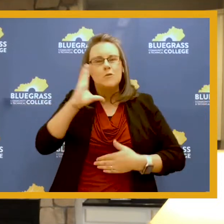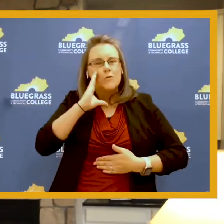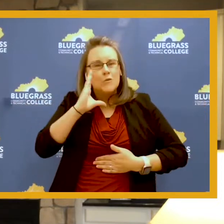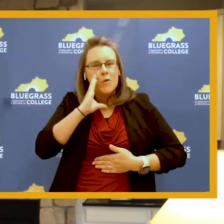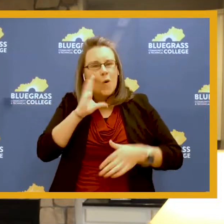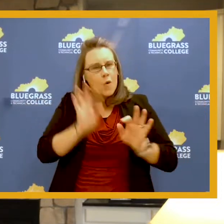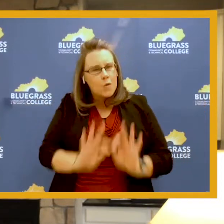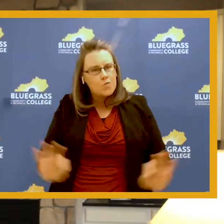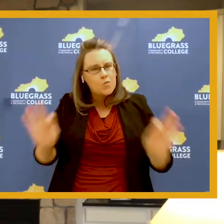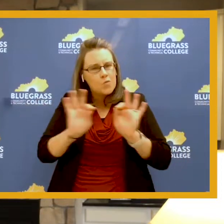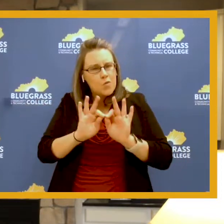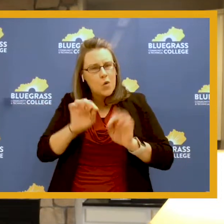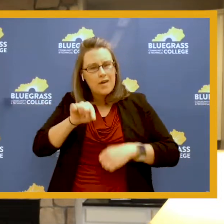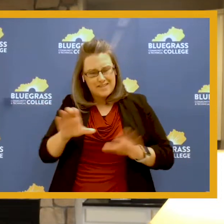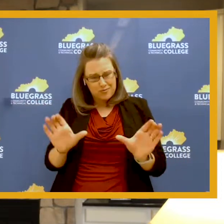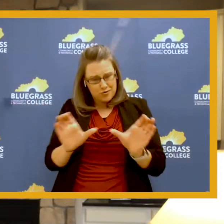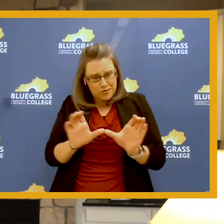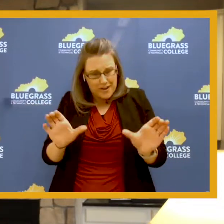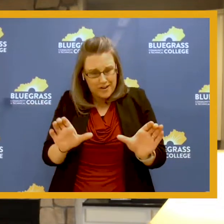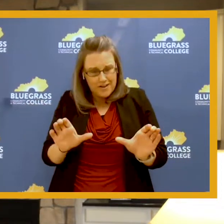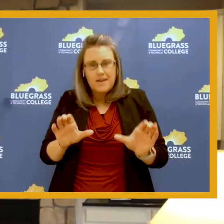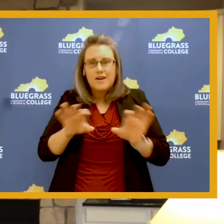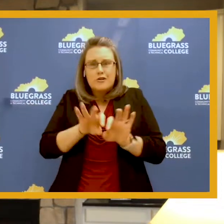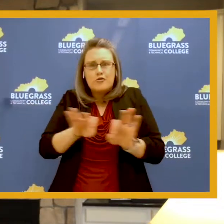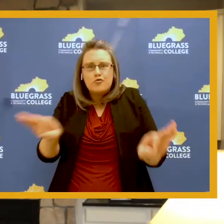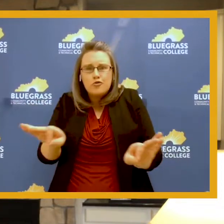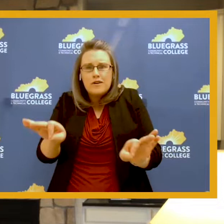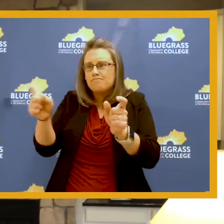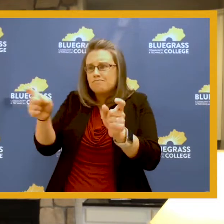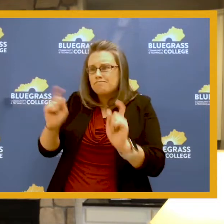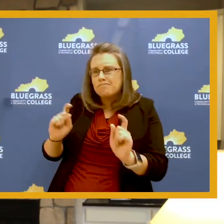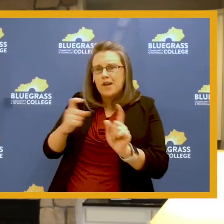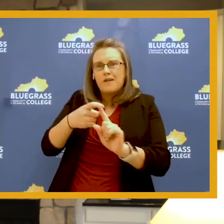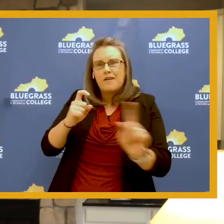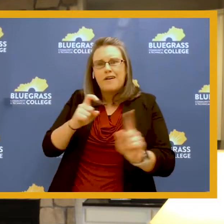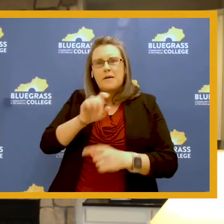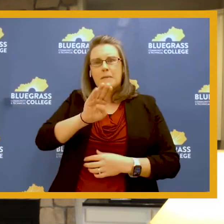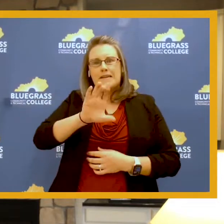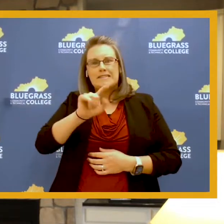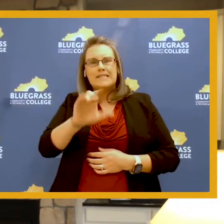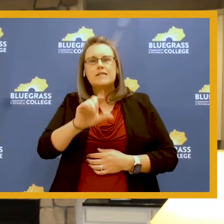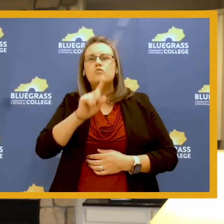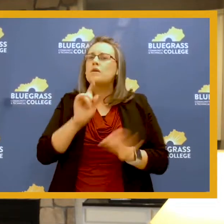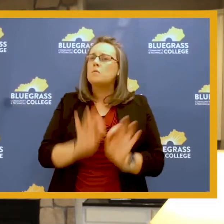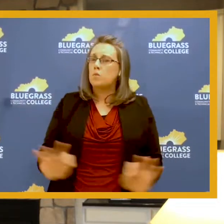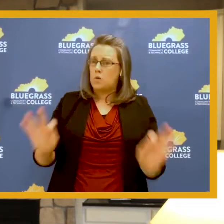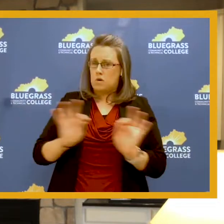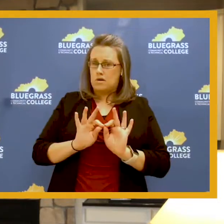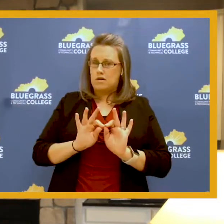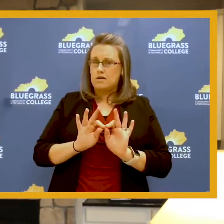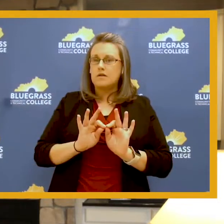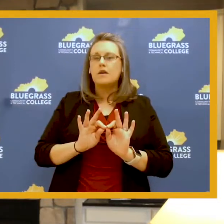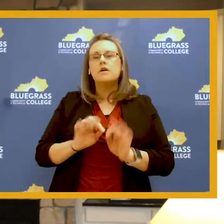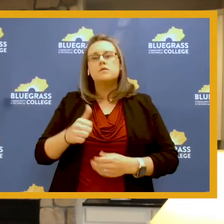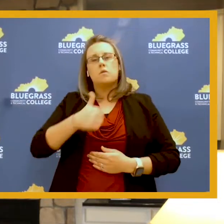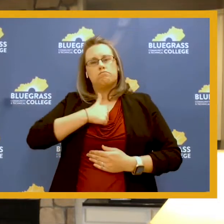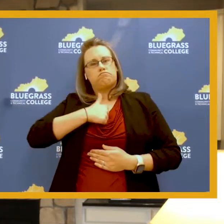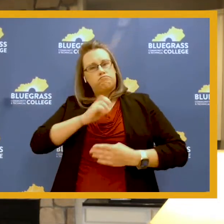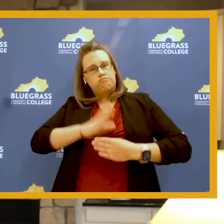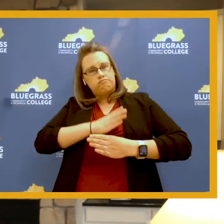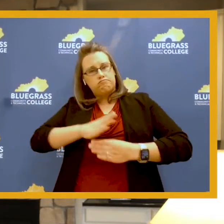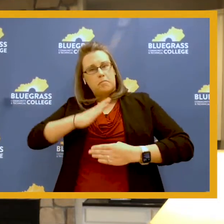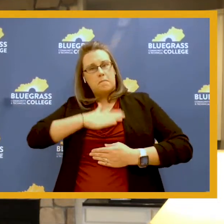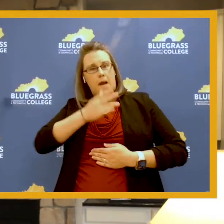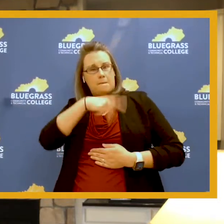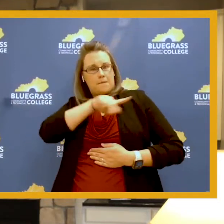Just know that this credential you got from Bluegrass Community and Technical College matters. So as I've shared my